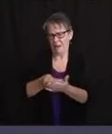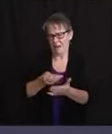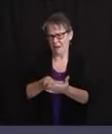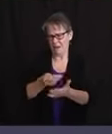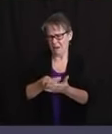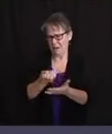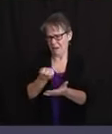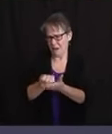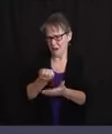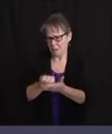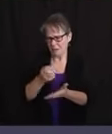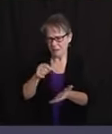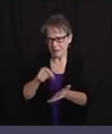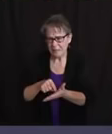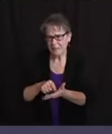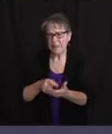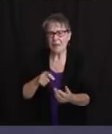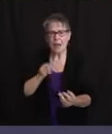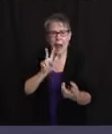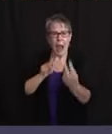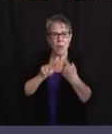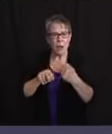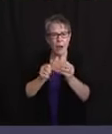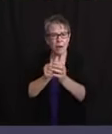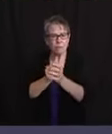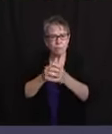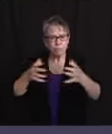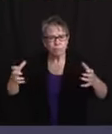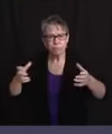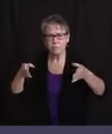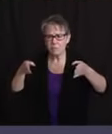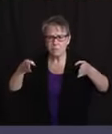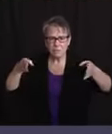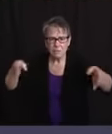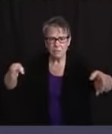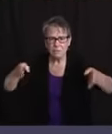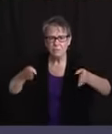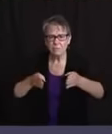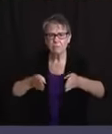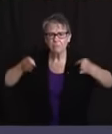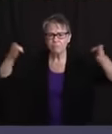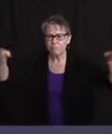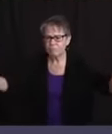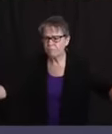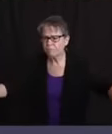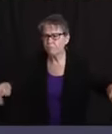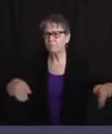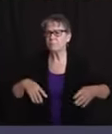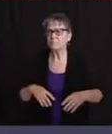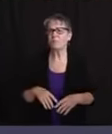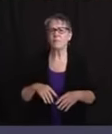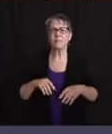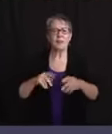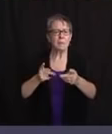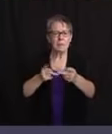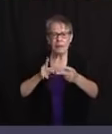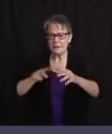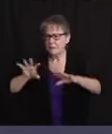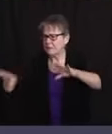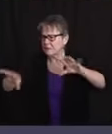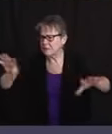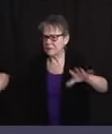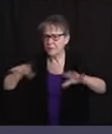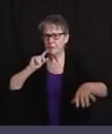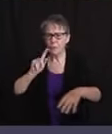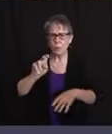of what are the other ways you could describe it, talent and location. And we got to dominate those spaces. We can't get an A- on